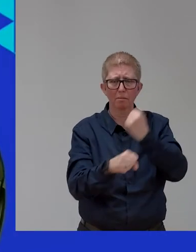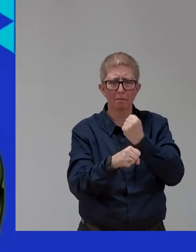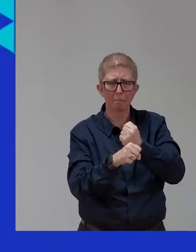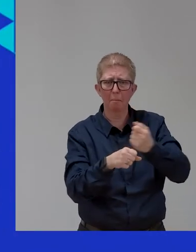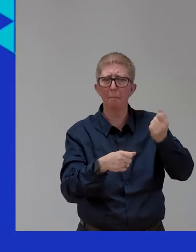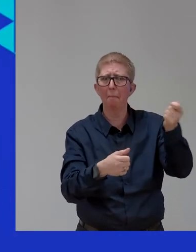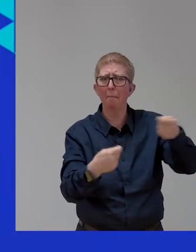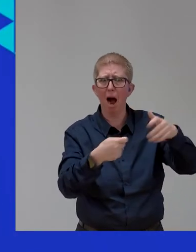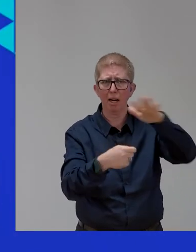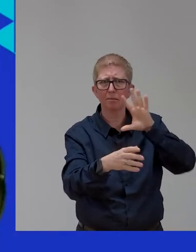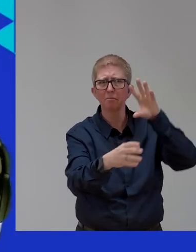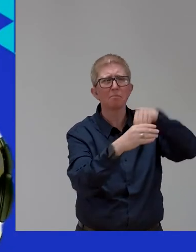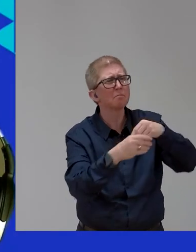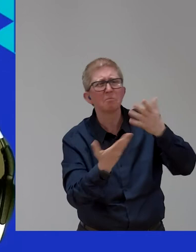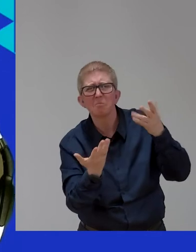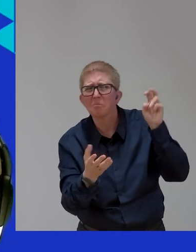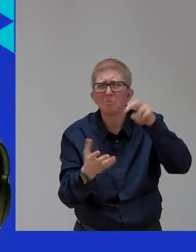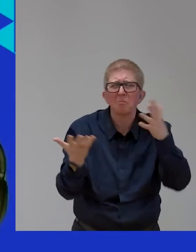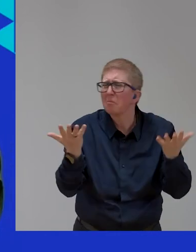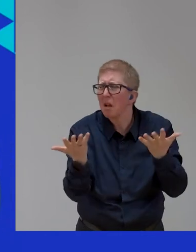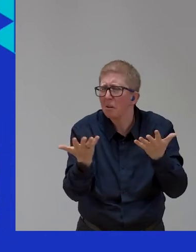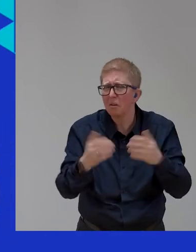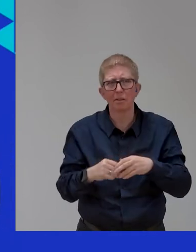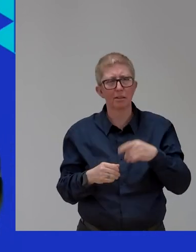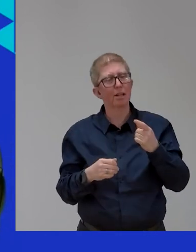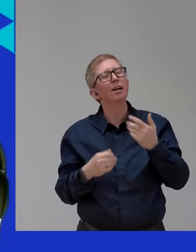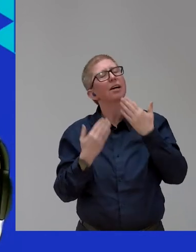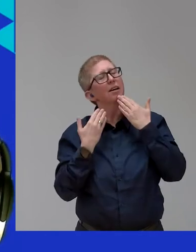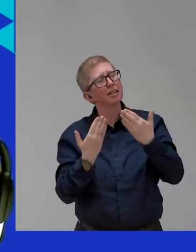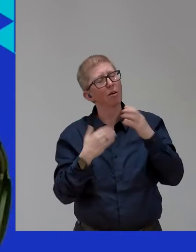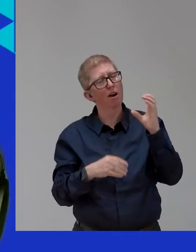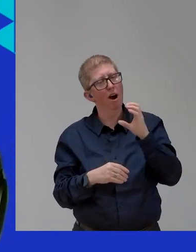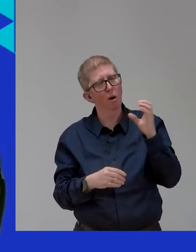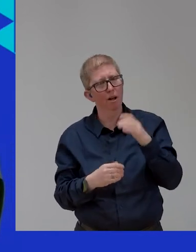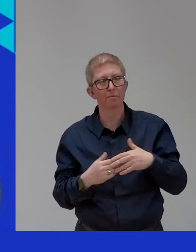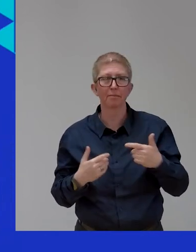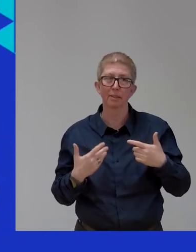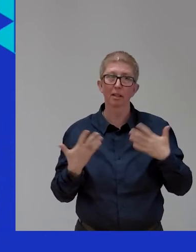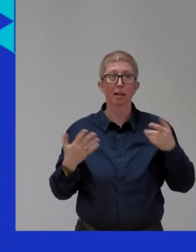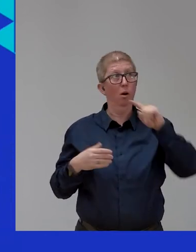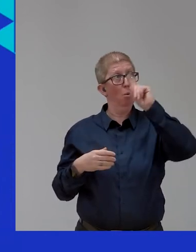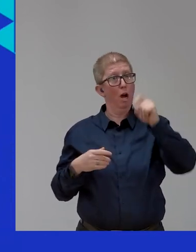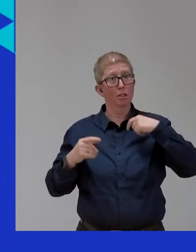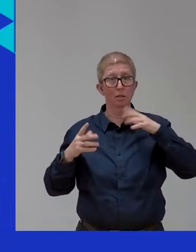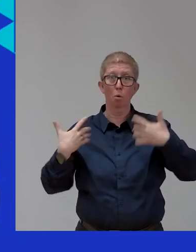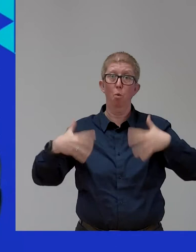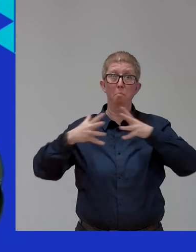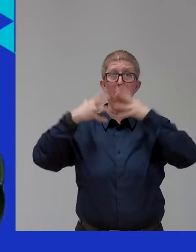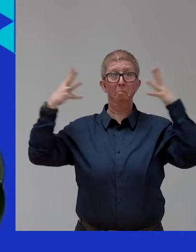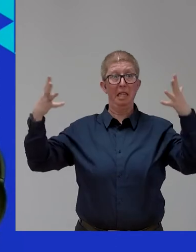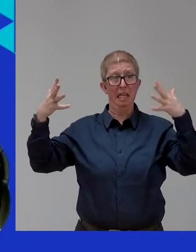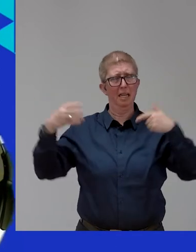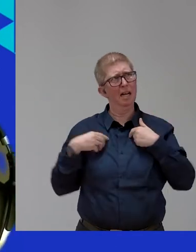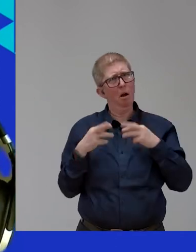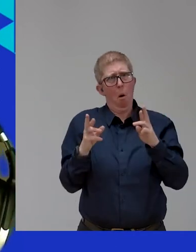Yeah, thank you very much, Catalina. This is a big question to ask, and I hope I can give a answer